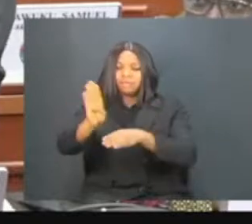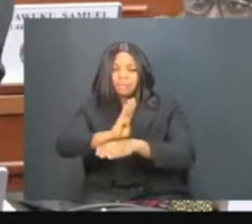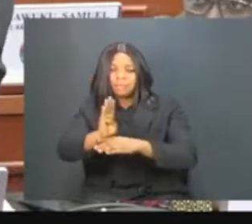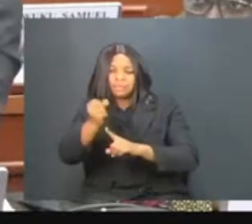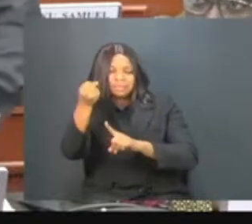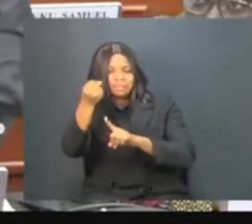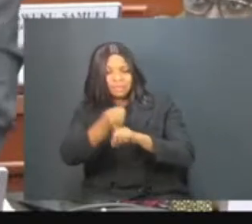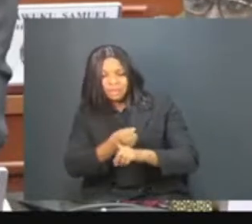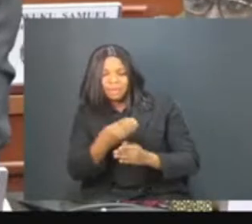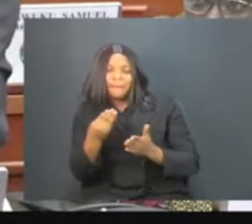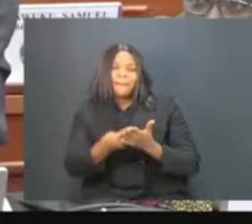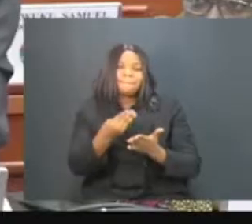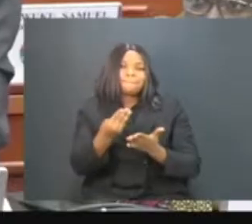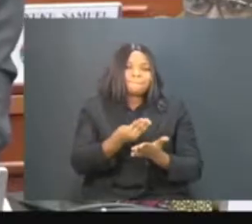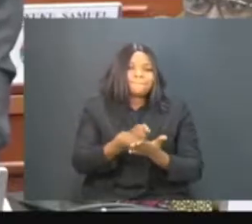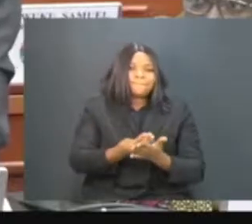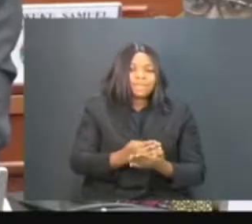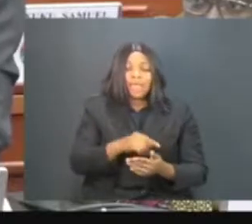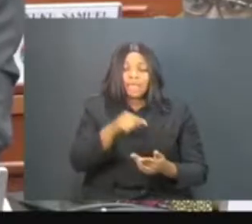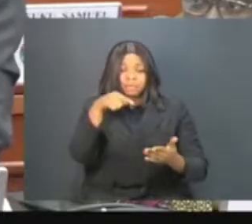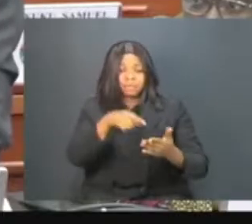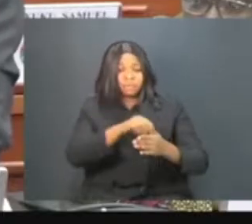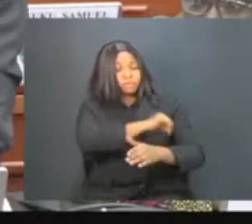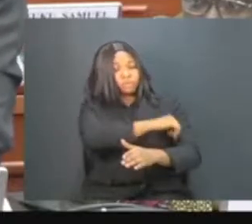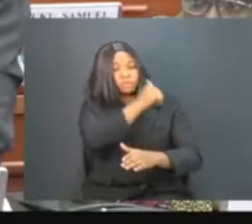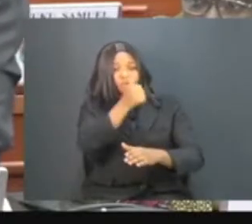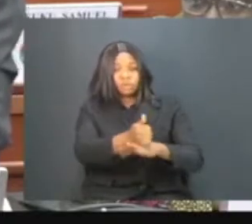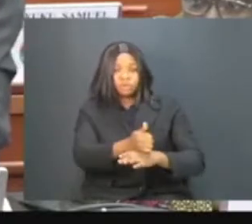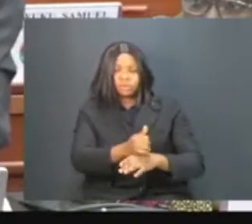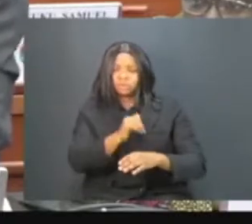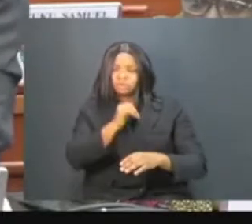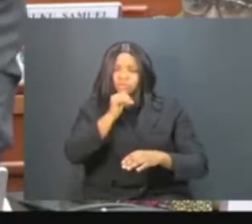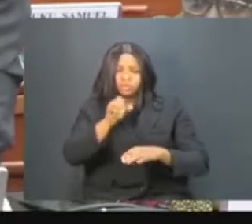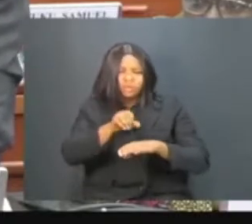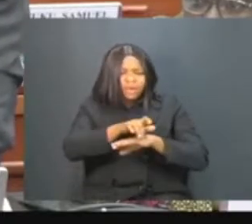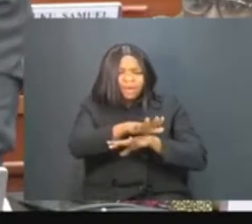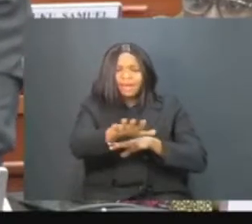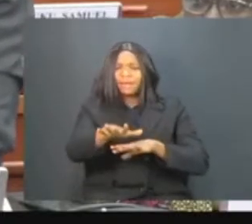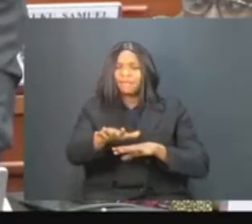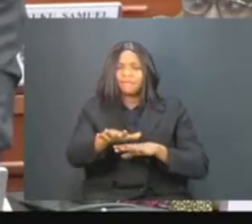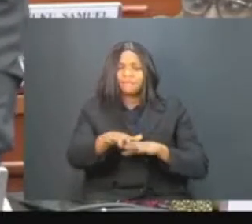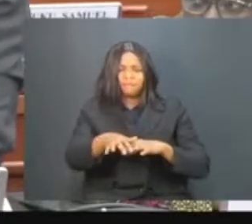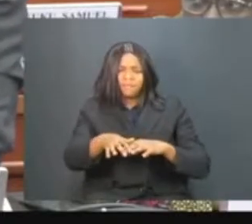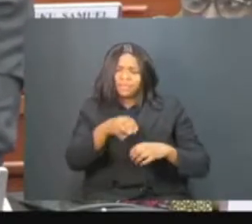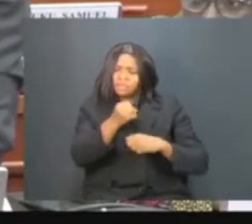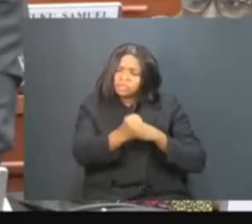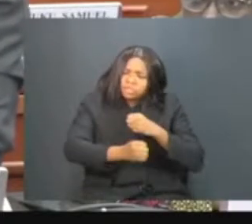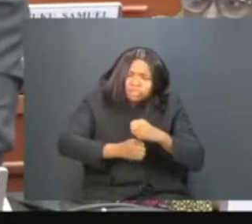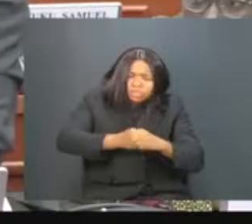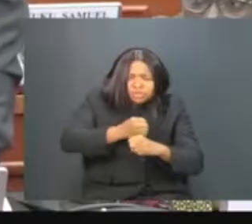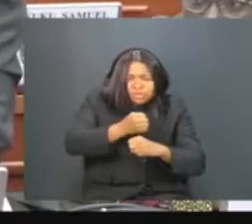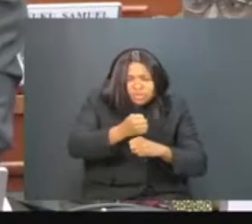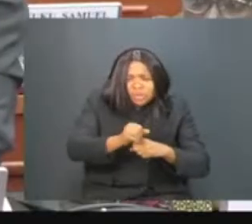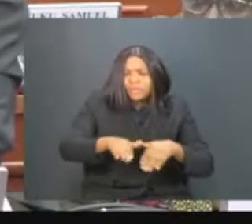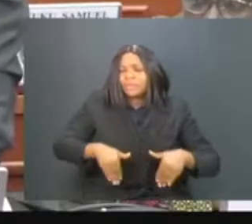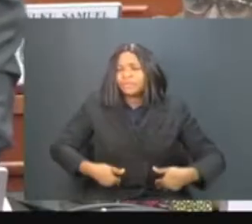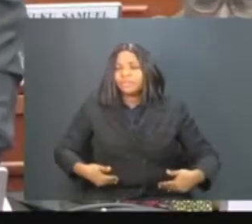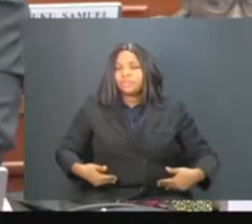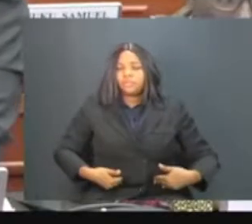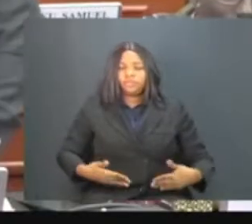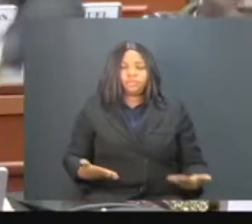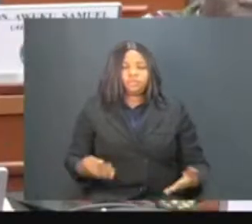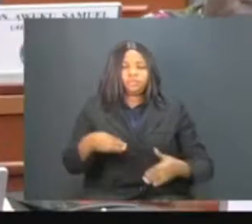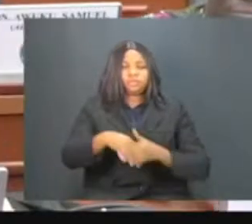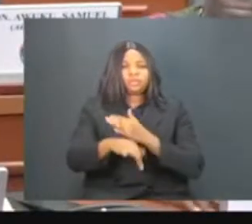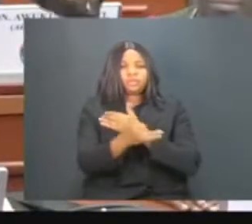them allowances. This authority will not affect the suffering unemployed youth. It will not affect the